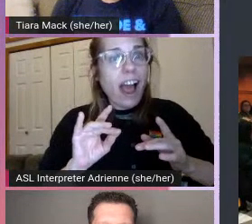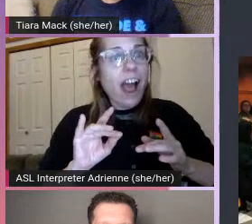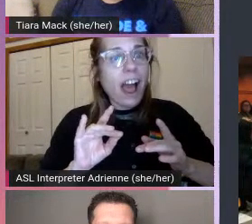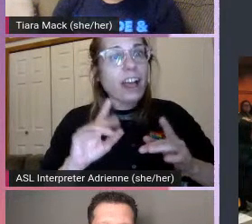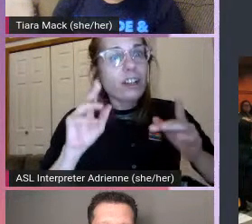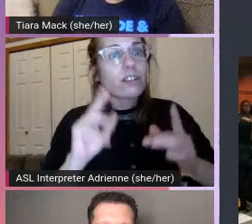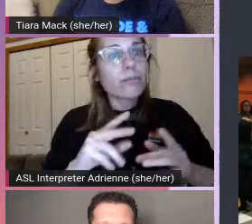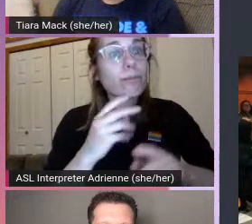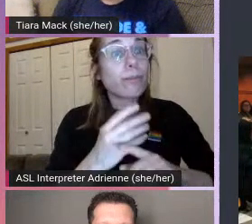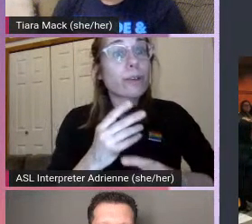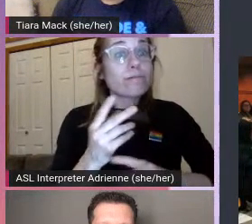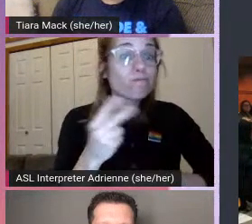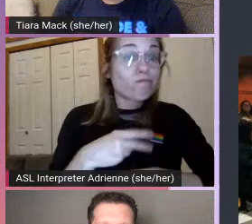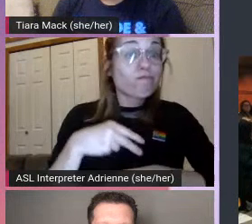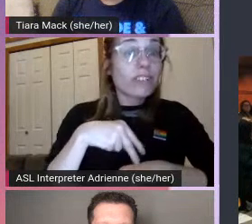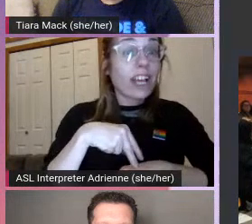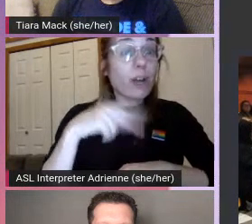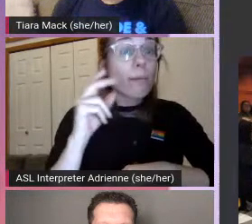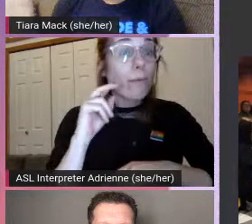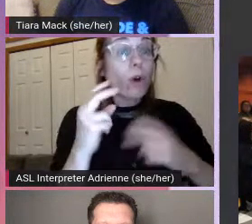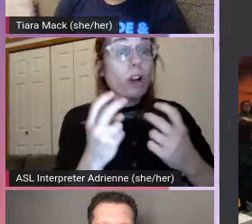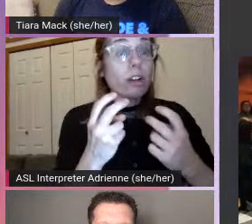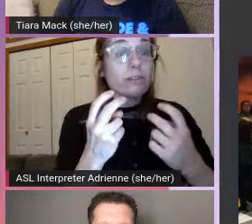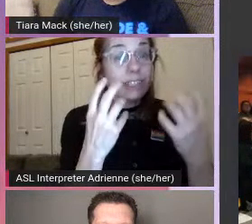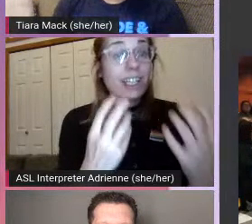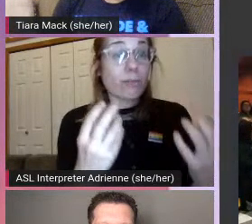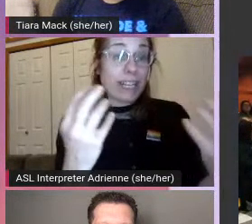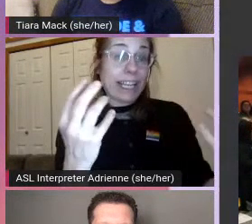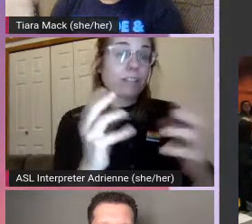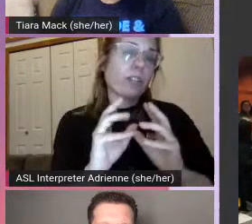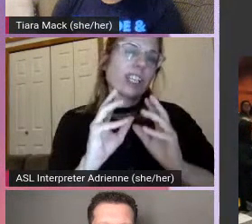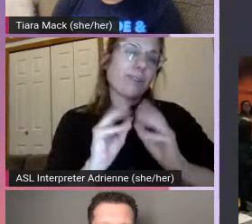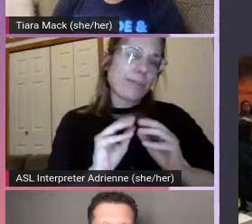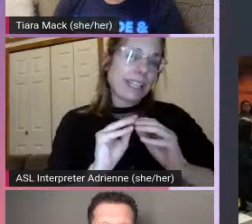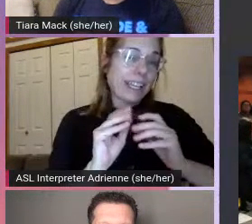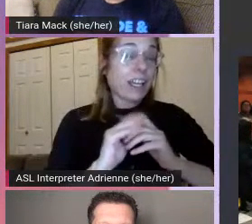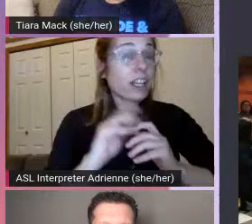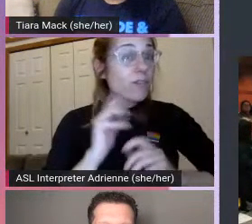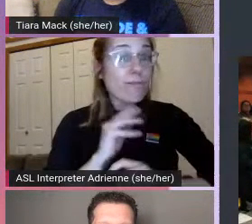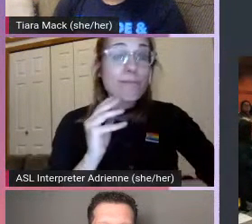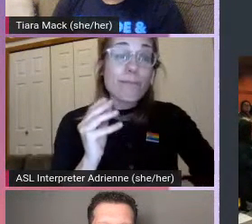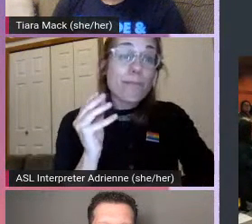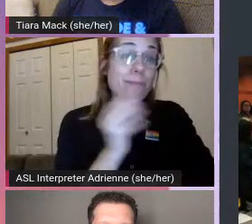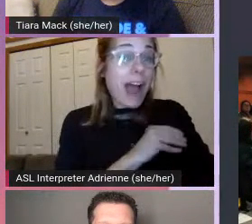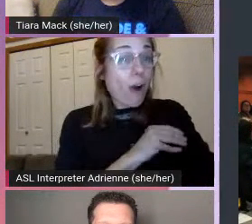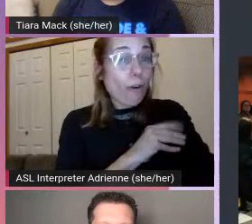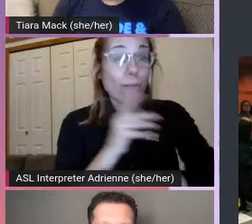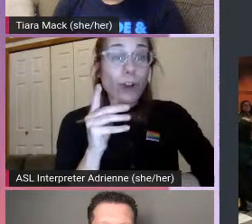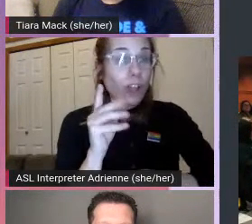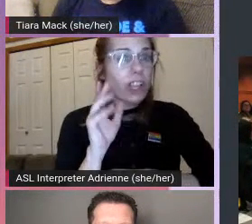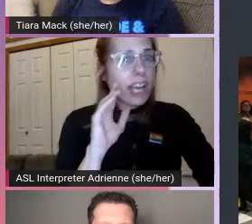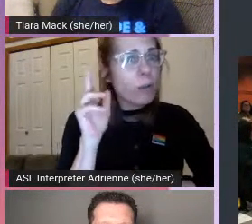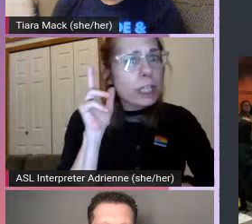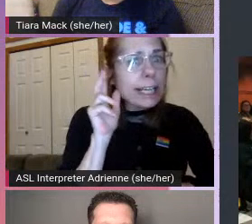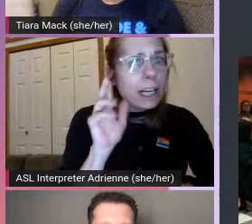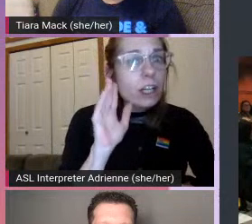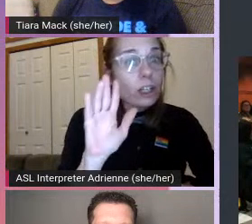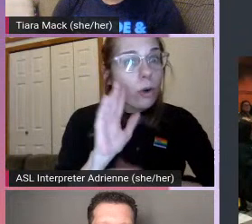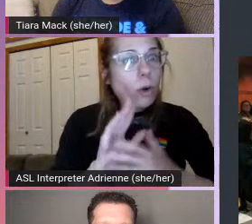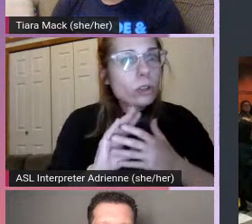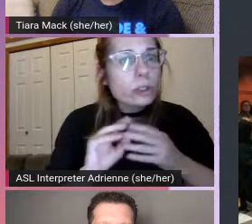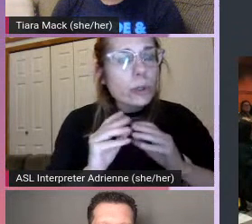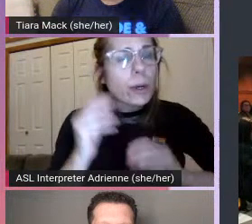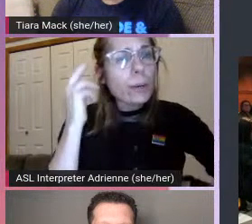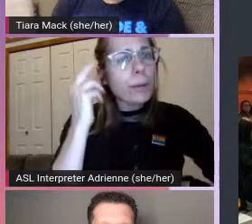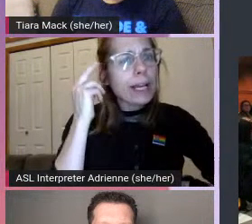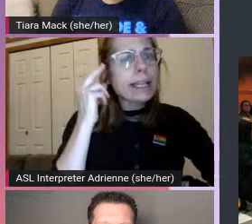powerful way to make sure that your story is heard and that members of the community know who is going to be personally impacted. This makes it